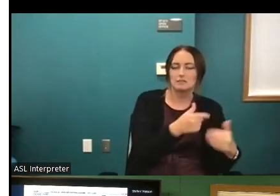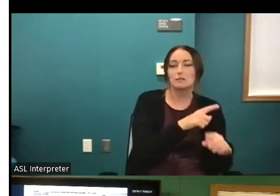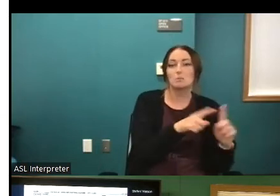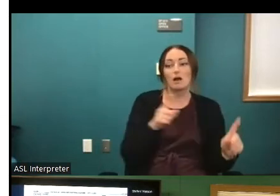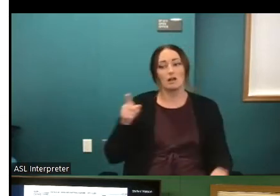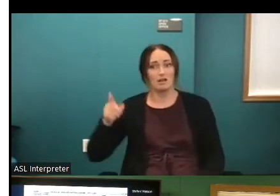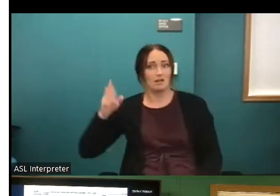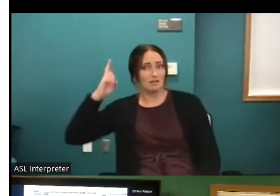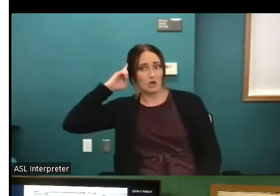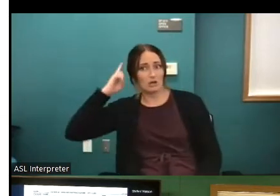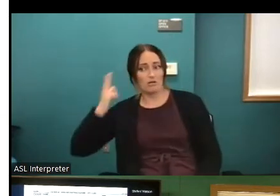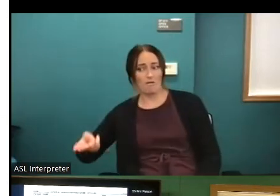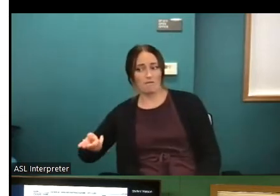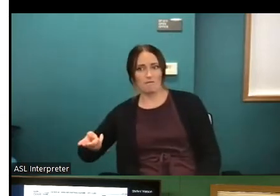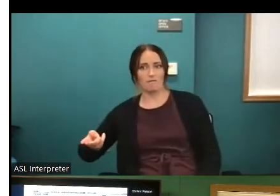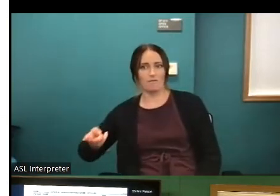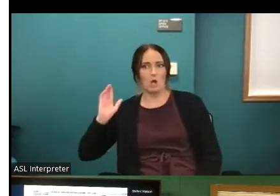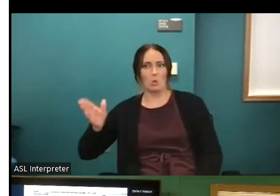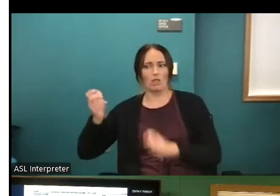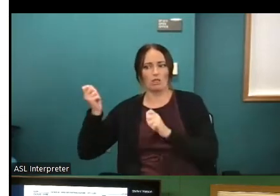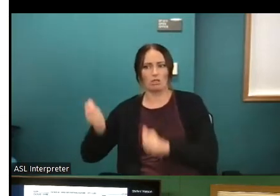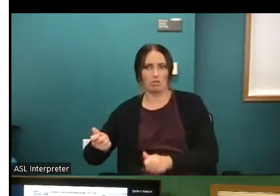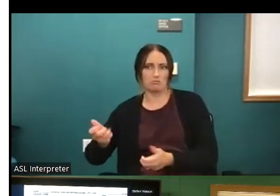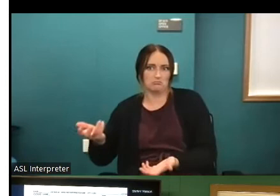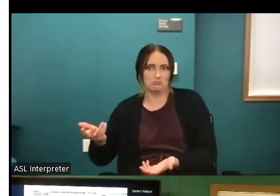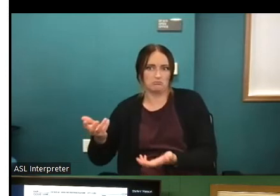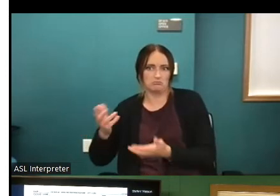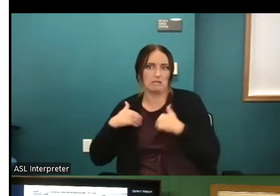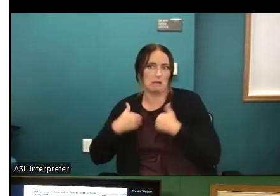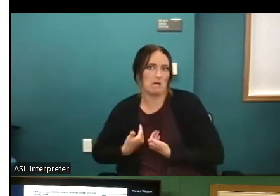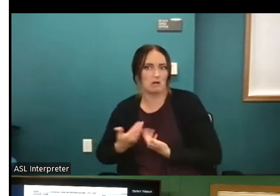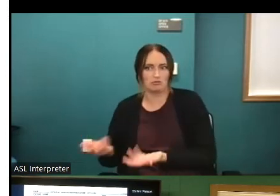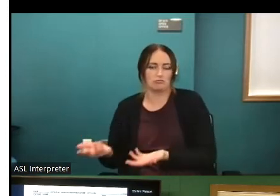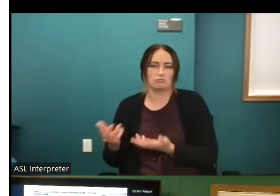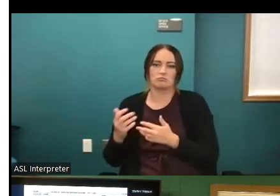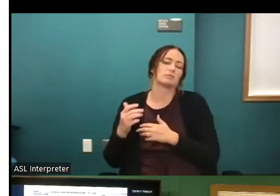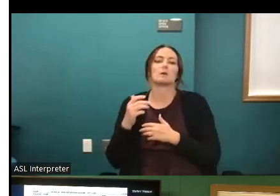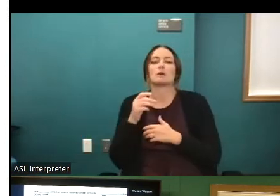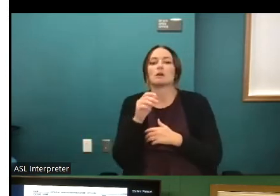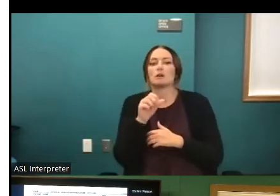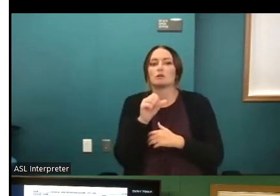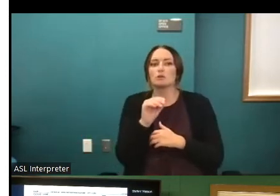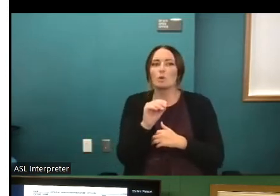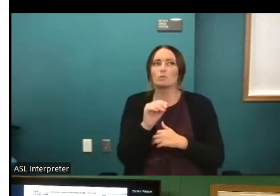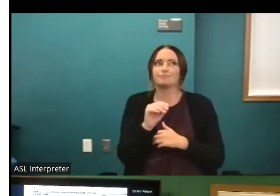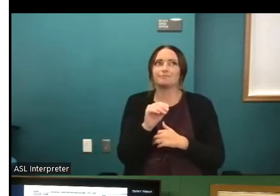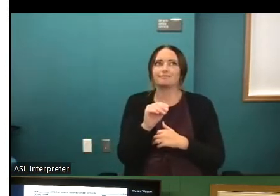is. So, obviously the data logging is going to make a huge difference on your outcomes.